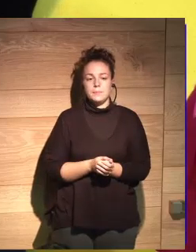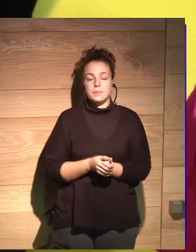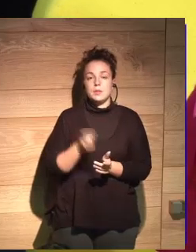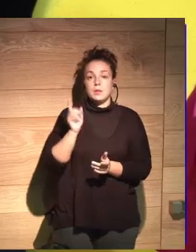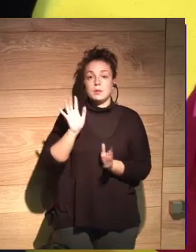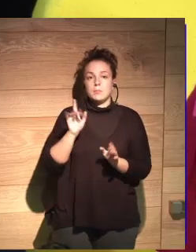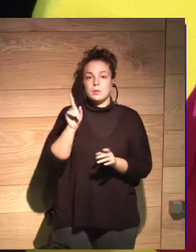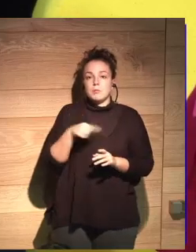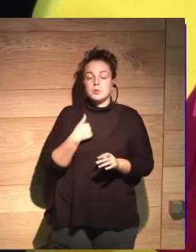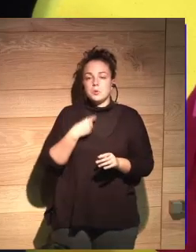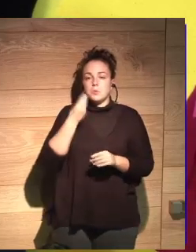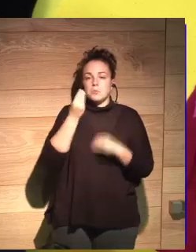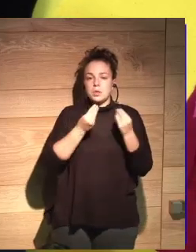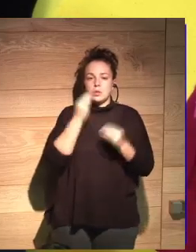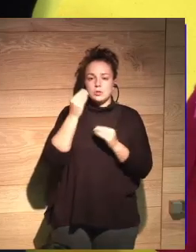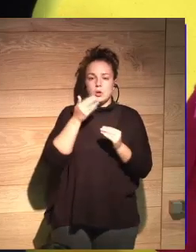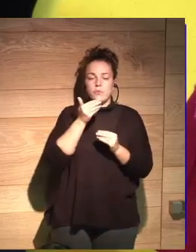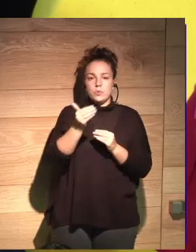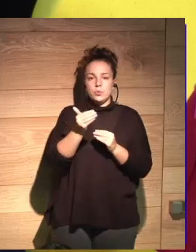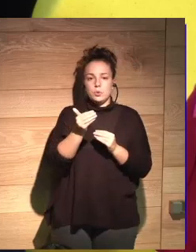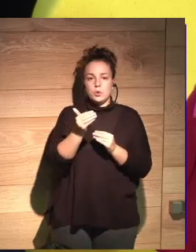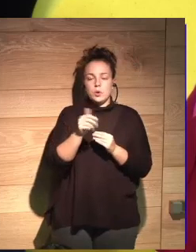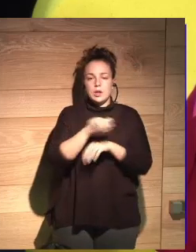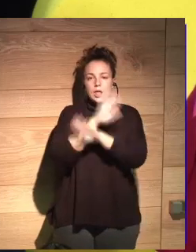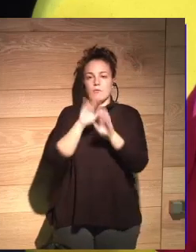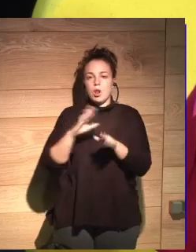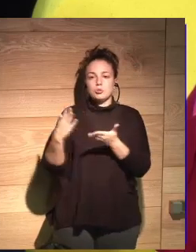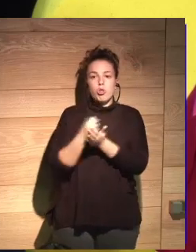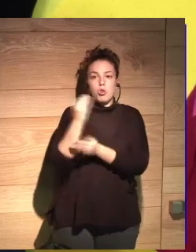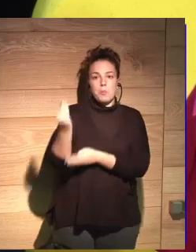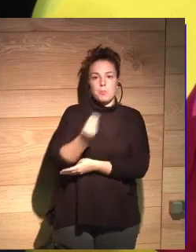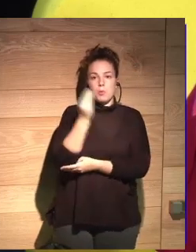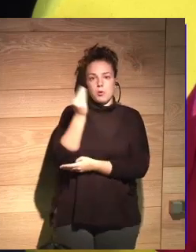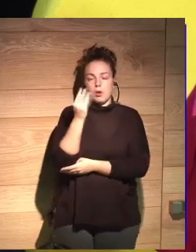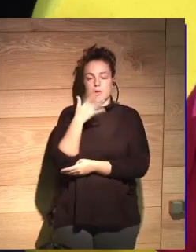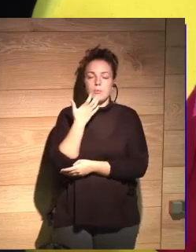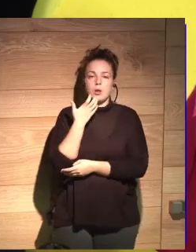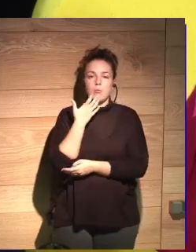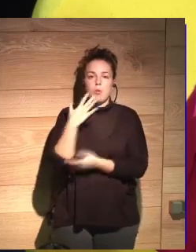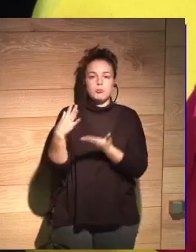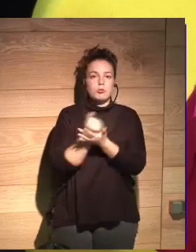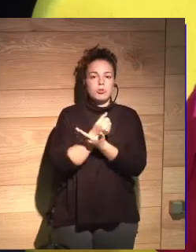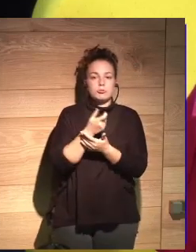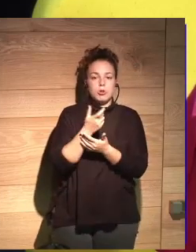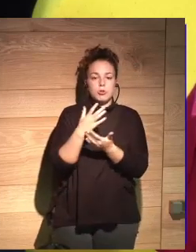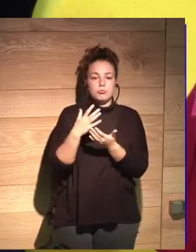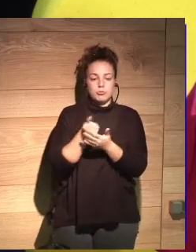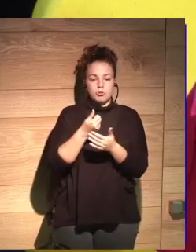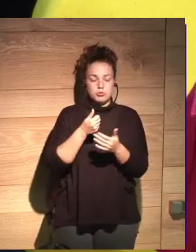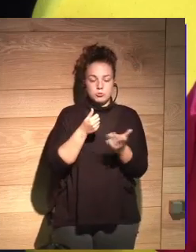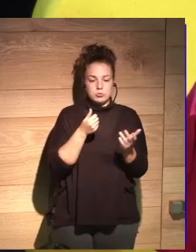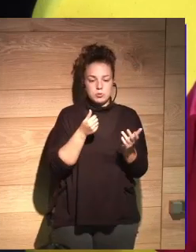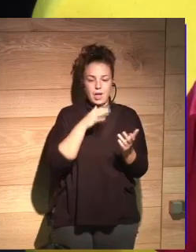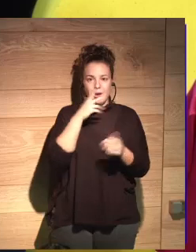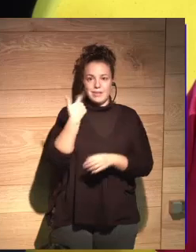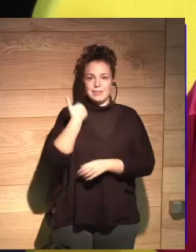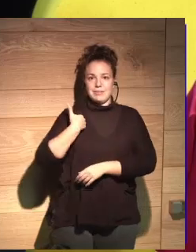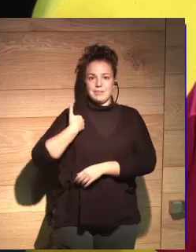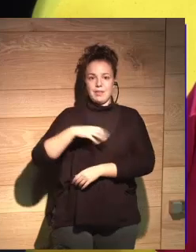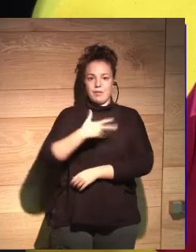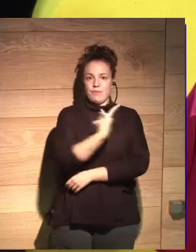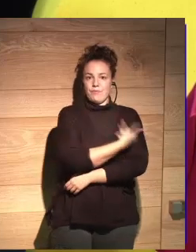or everybody is enhanced. Just like practically everybody in this room have been vaccinated and educated and have a smartphone. And I